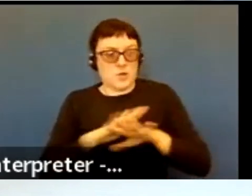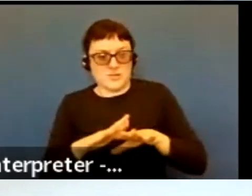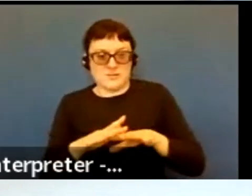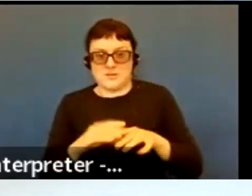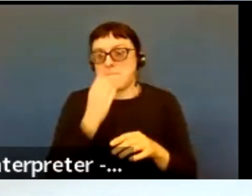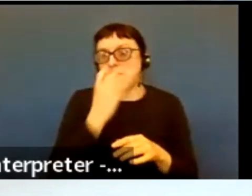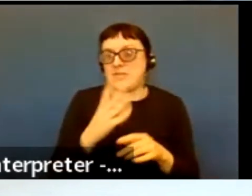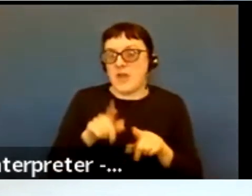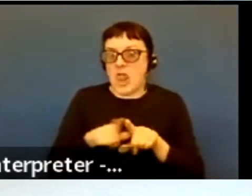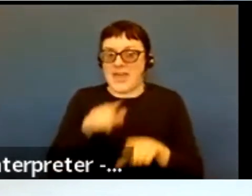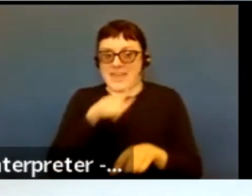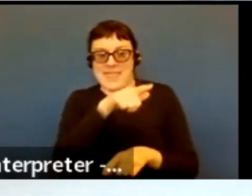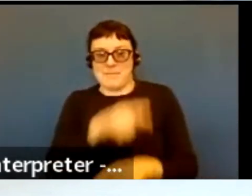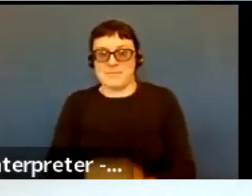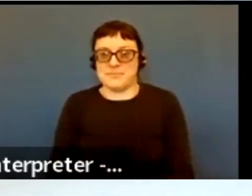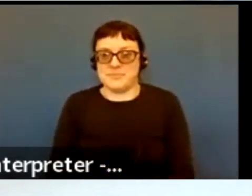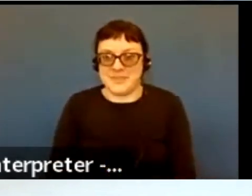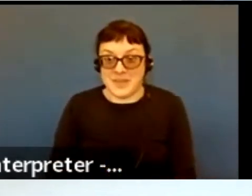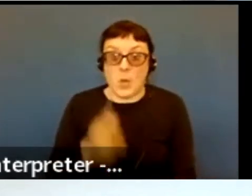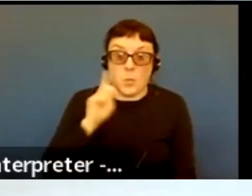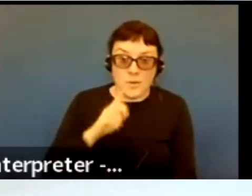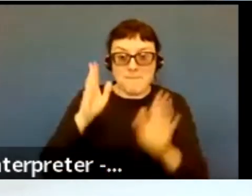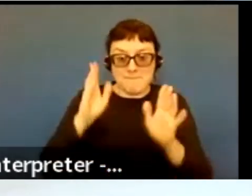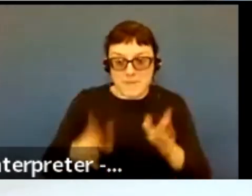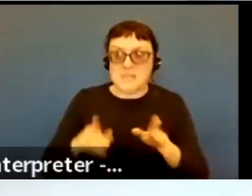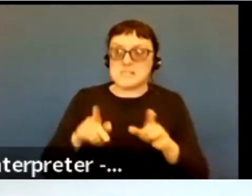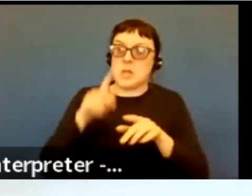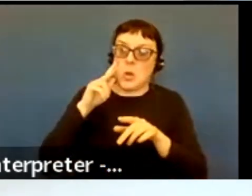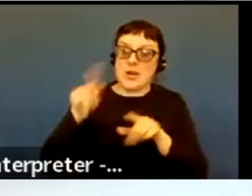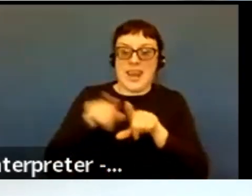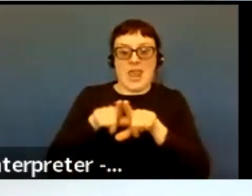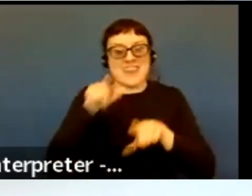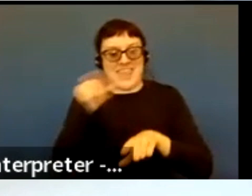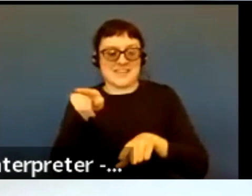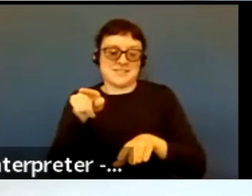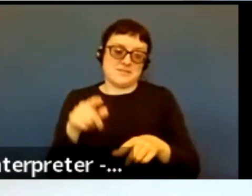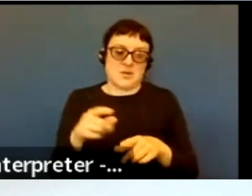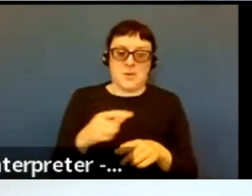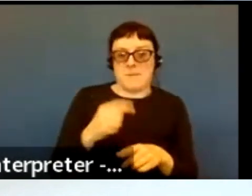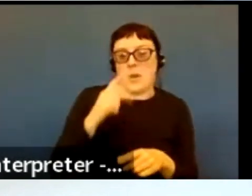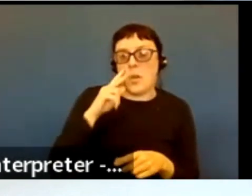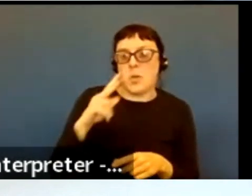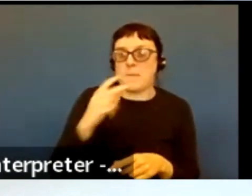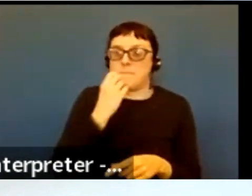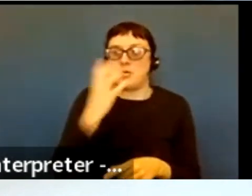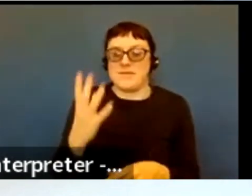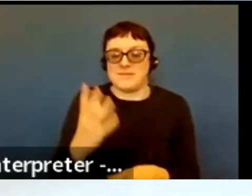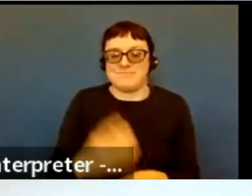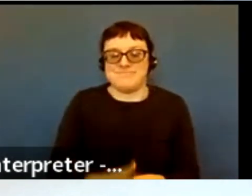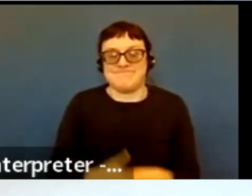is misogyny, because it's really saying women must look a particular way to be attractive. So